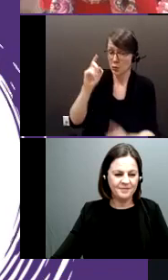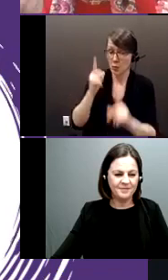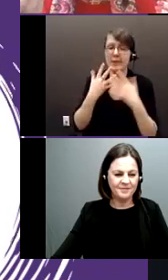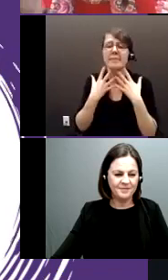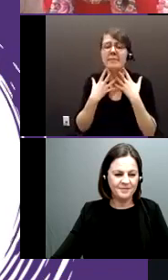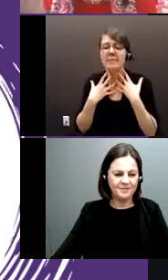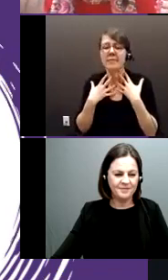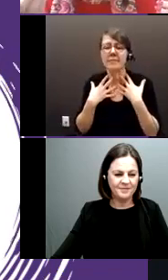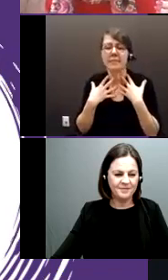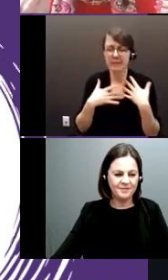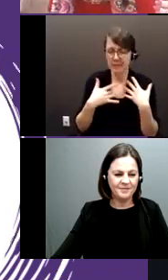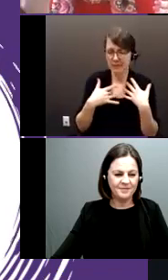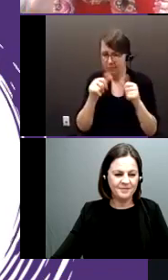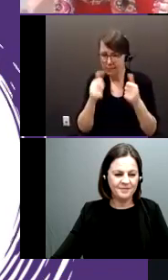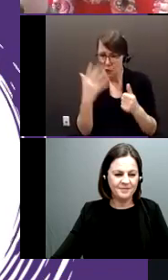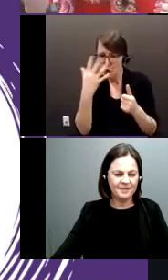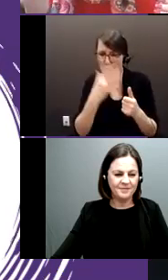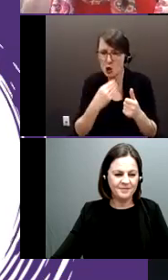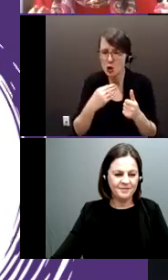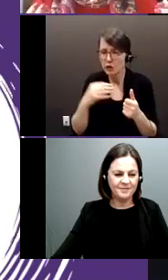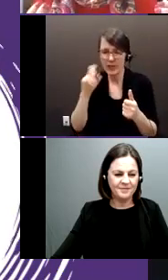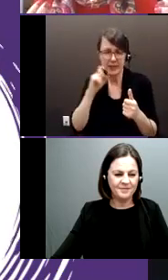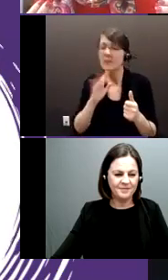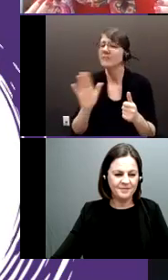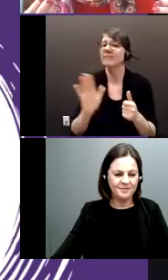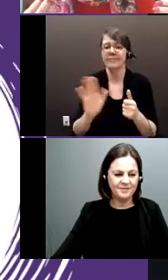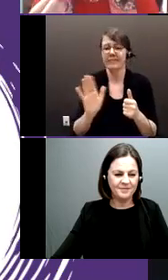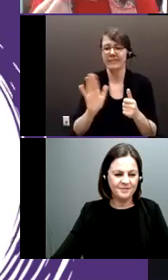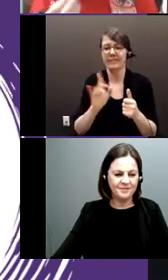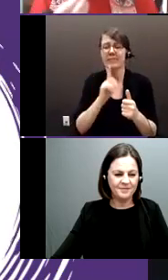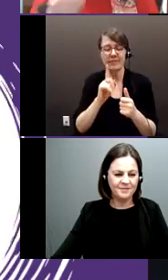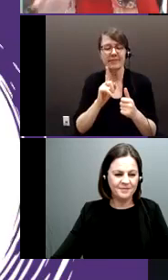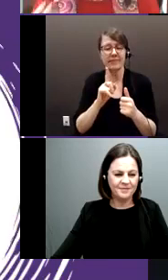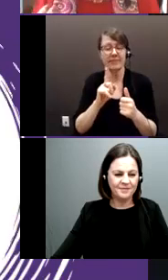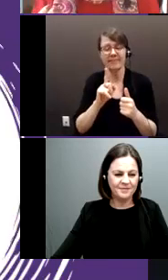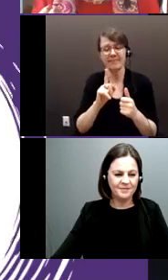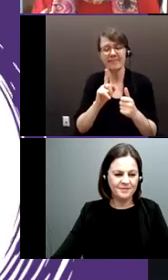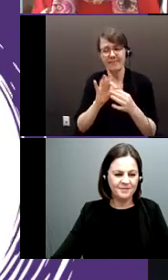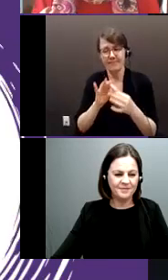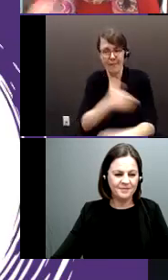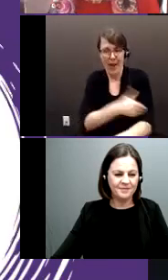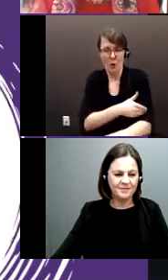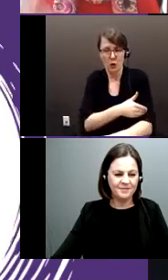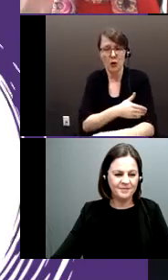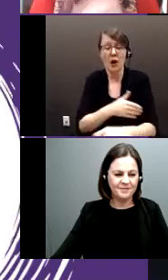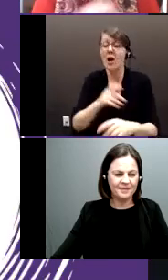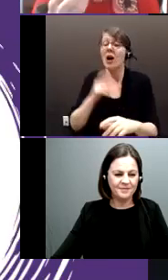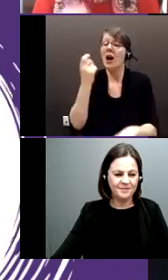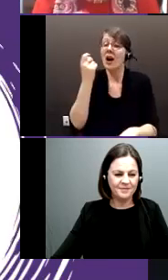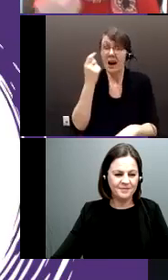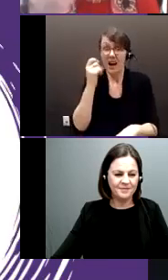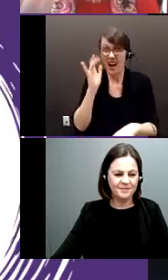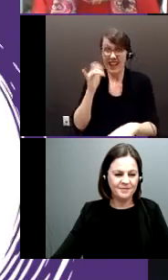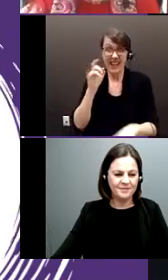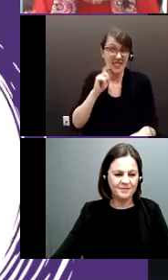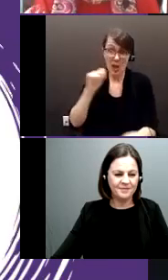reality is that it does become a sexual act. And the other reality is that sexual